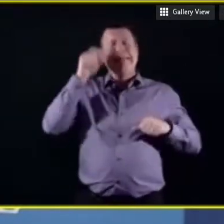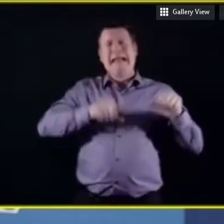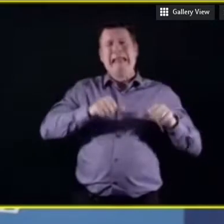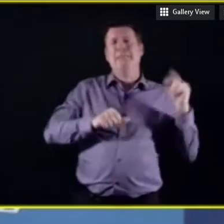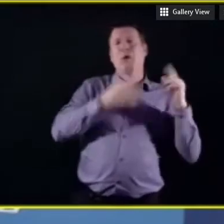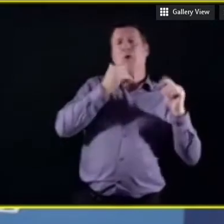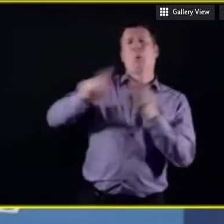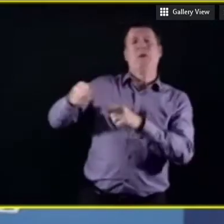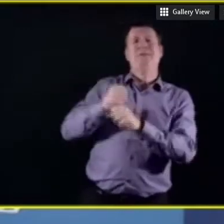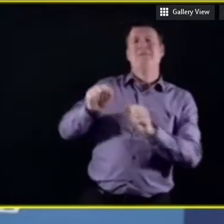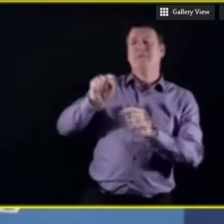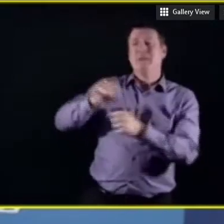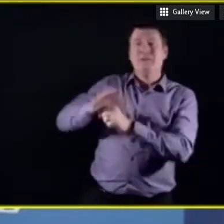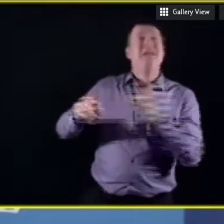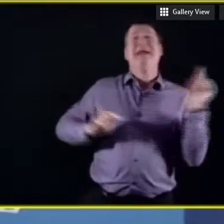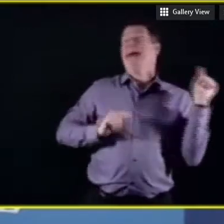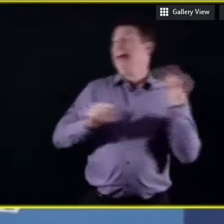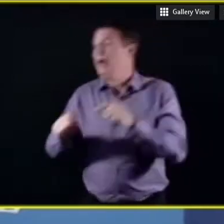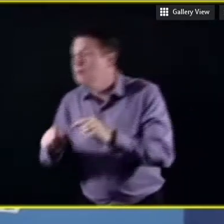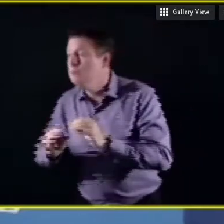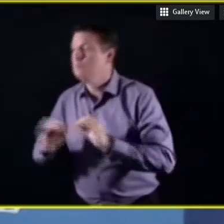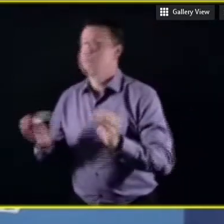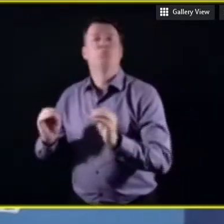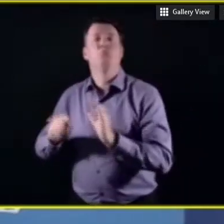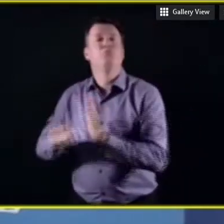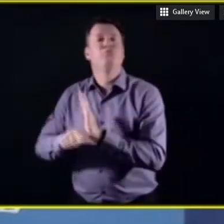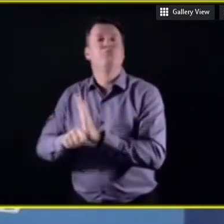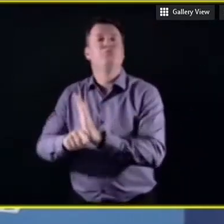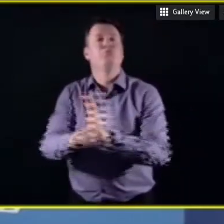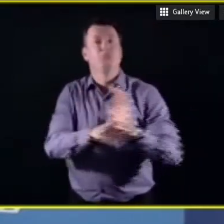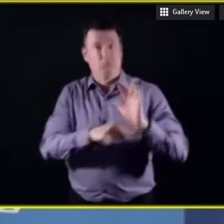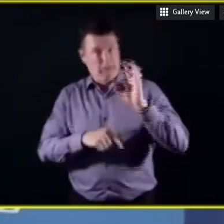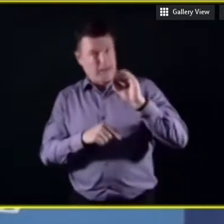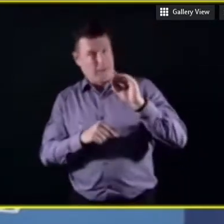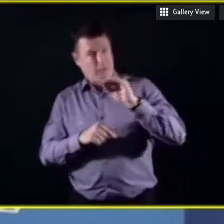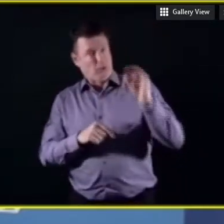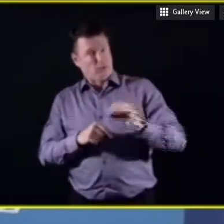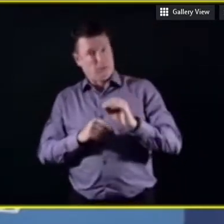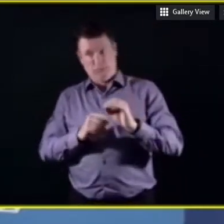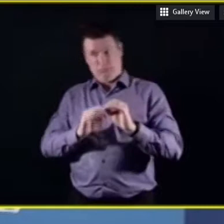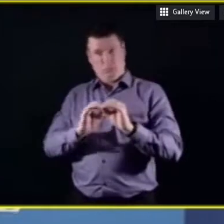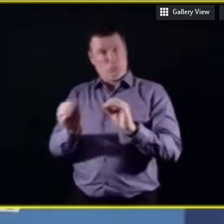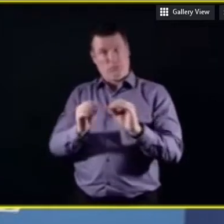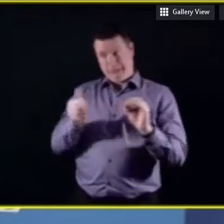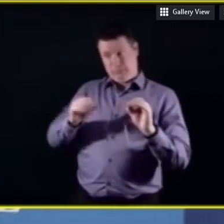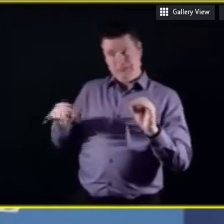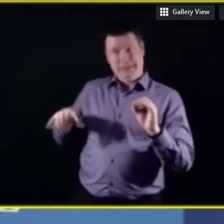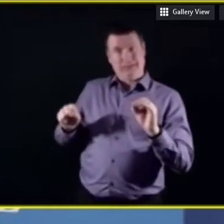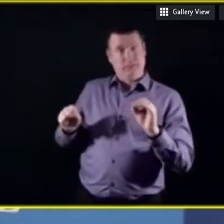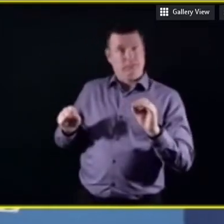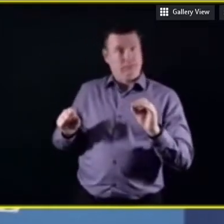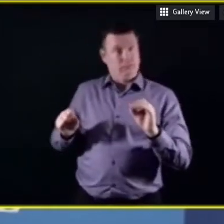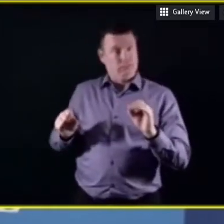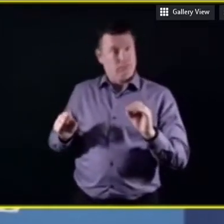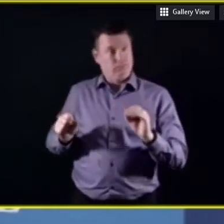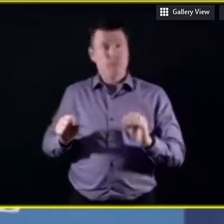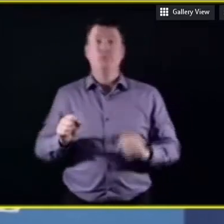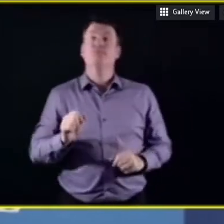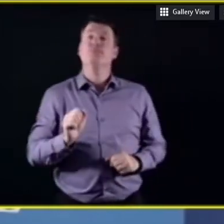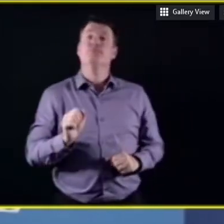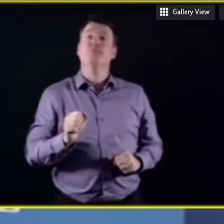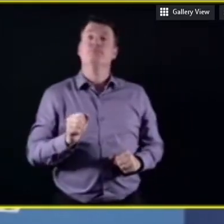disease, such as bacterial pneumonia. We have sent approximately a dozen patients from our clinic to